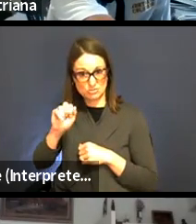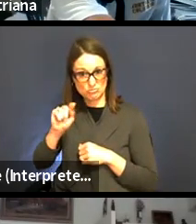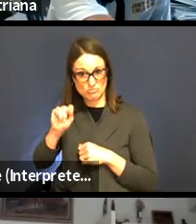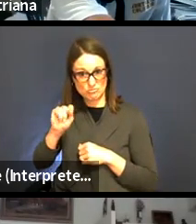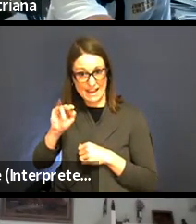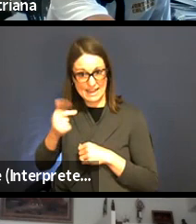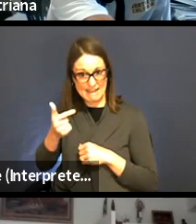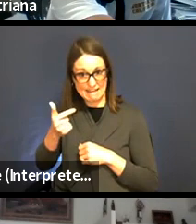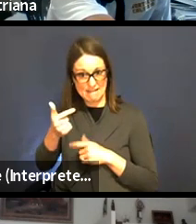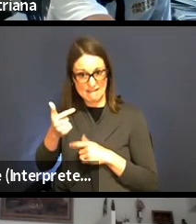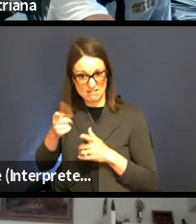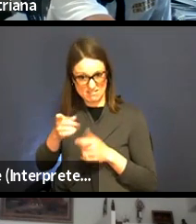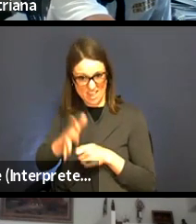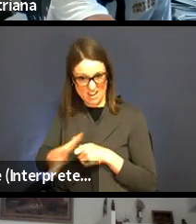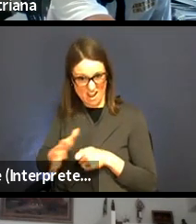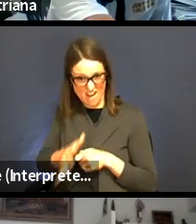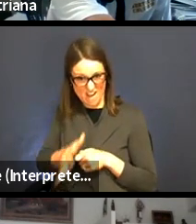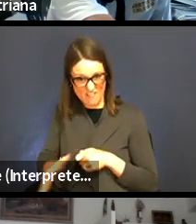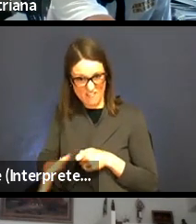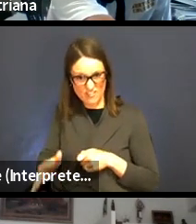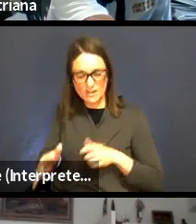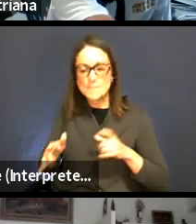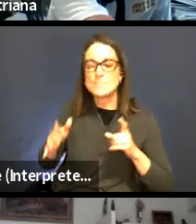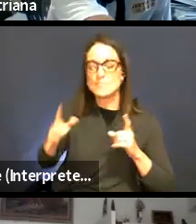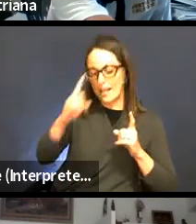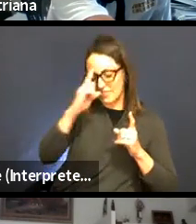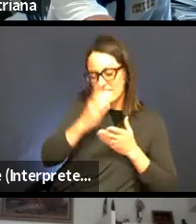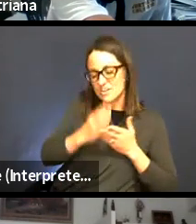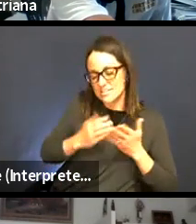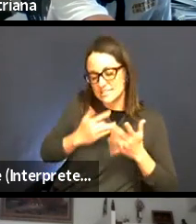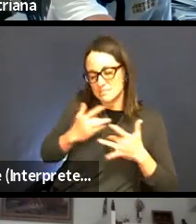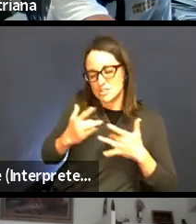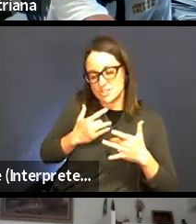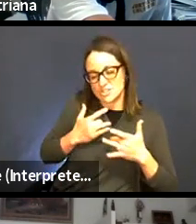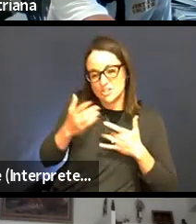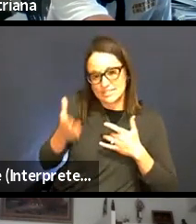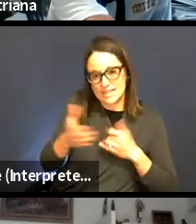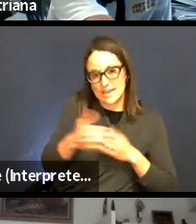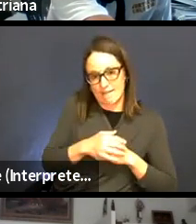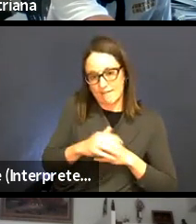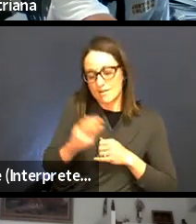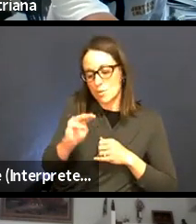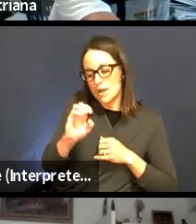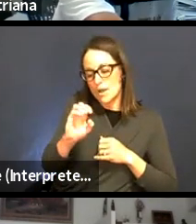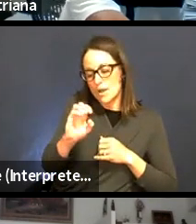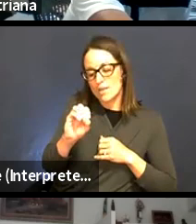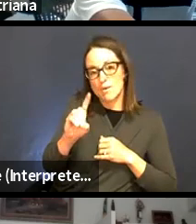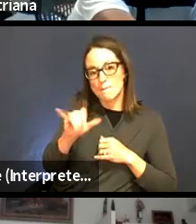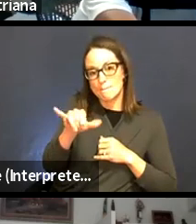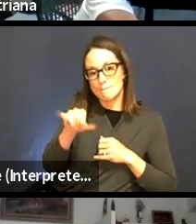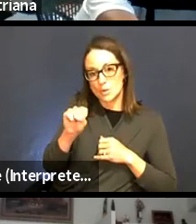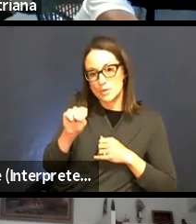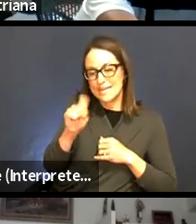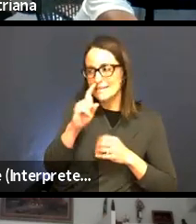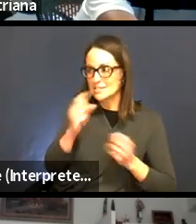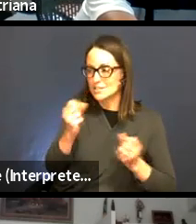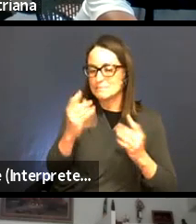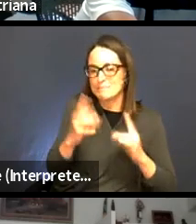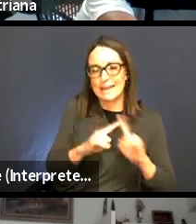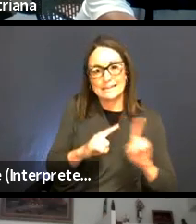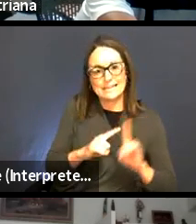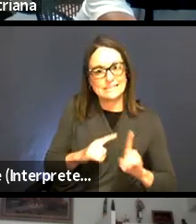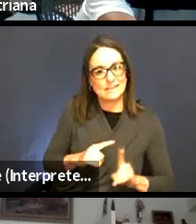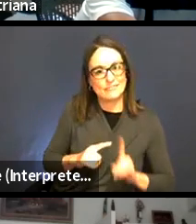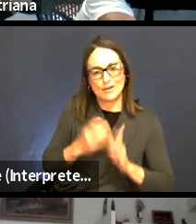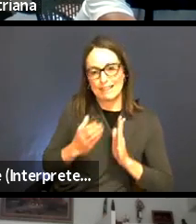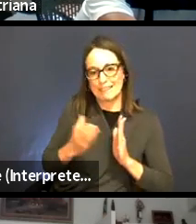I think that there are some concerns there. I mean, with Moody's, there's a wide variety of factors that they look at, including